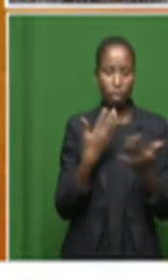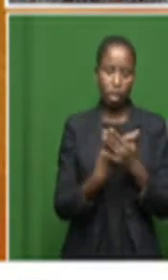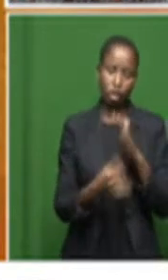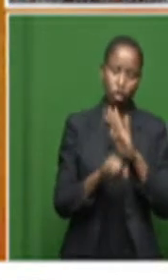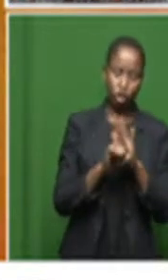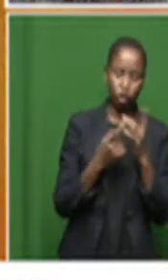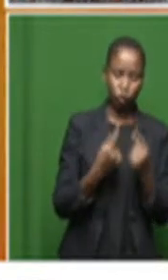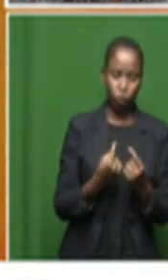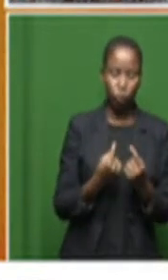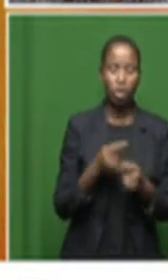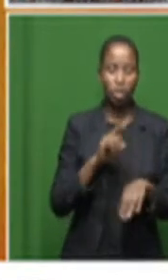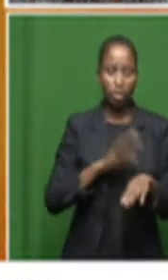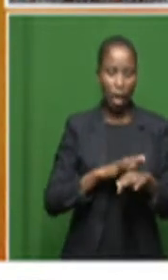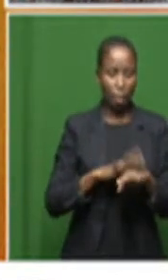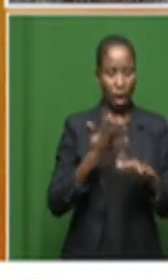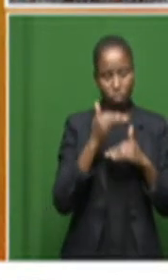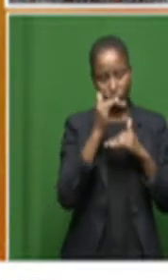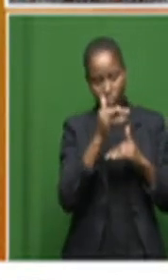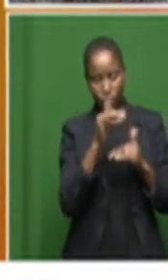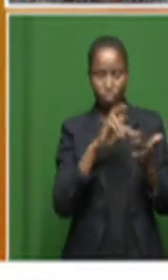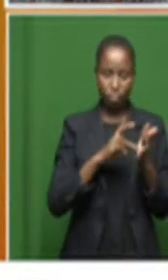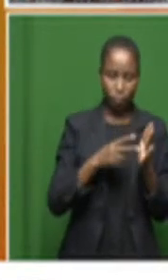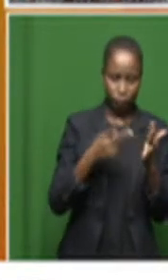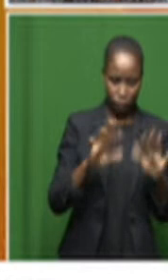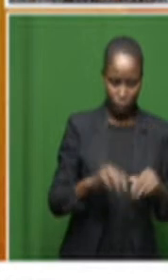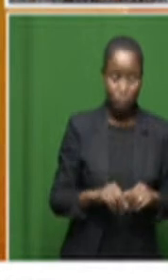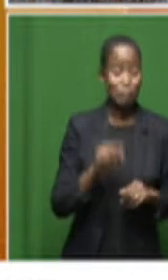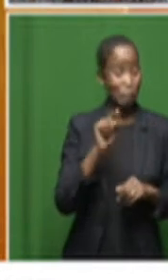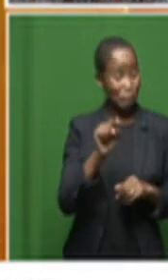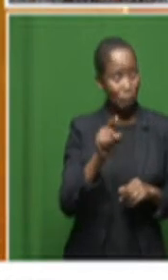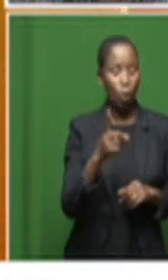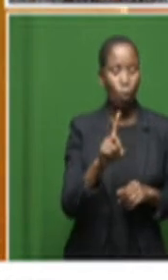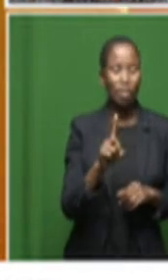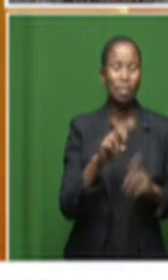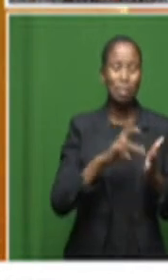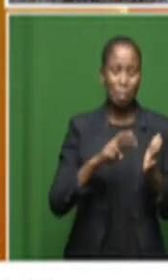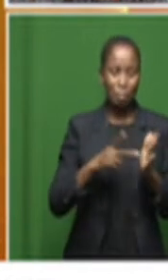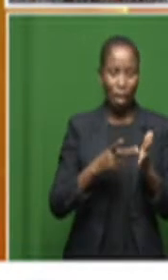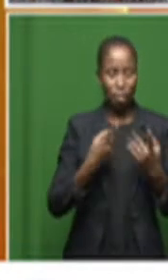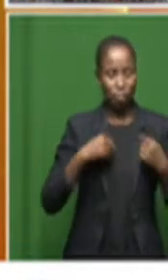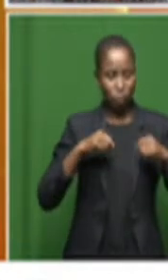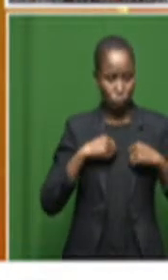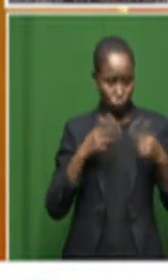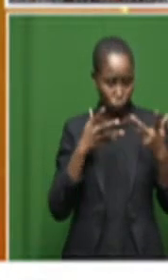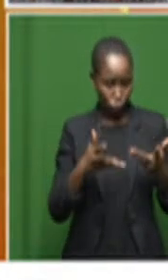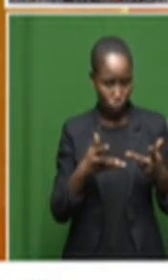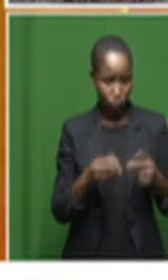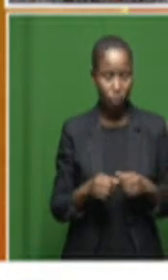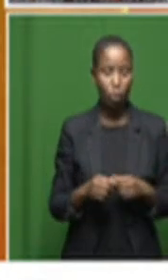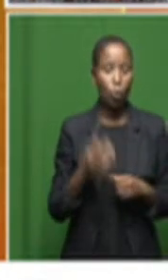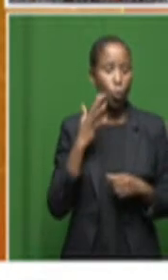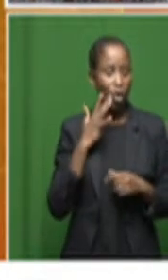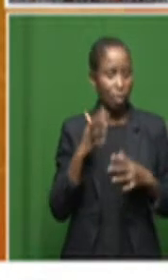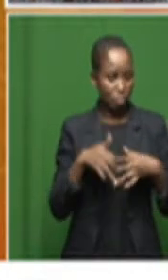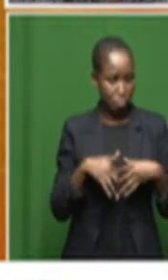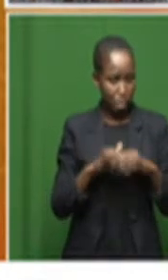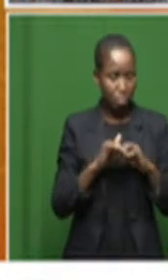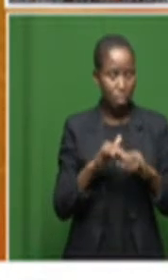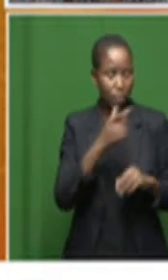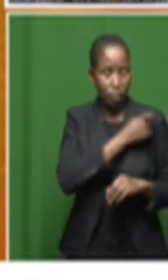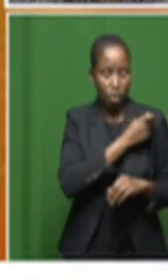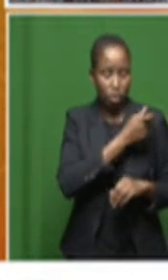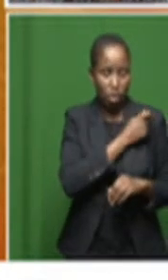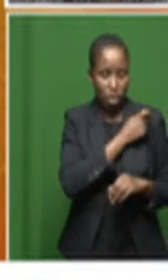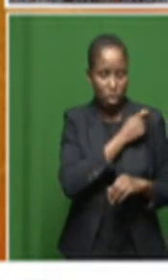what period. Now, this was the initial plan when vaccination was to be introduced